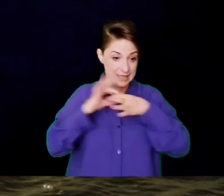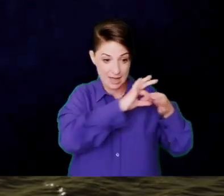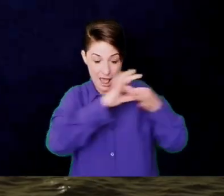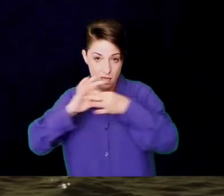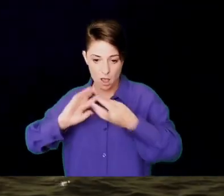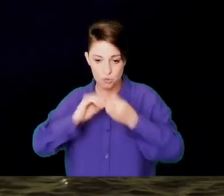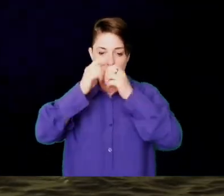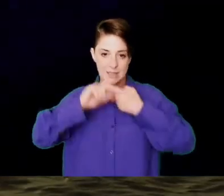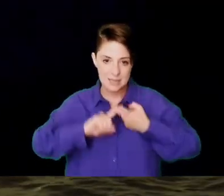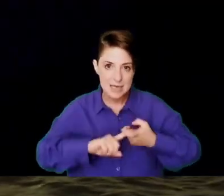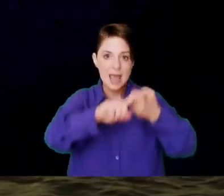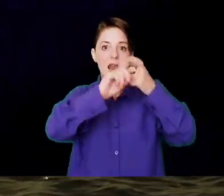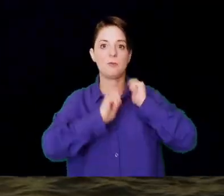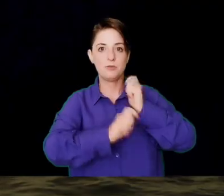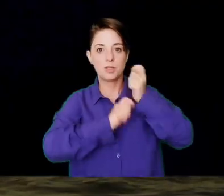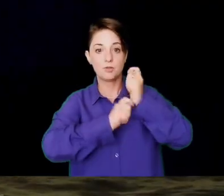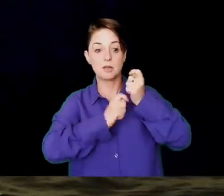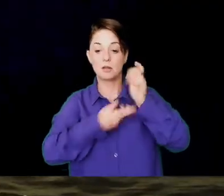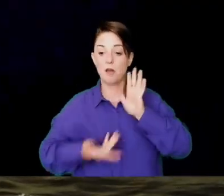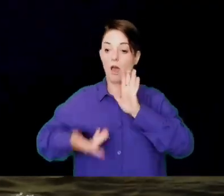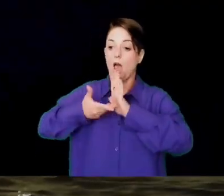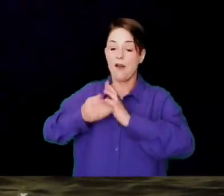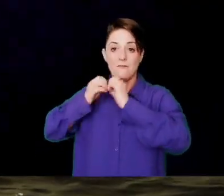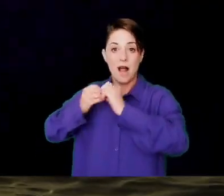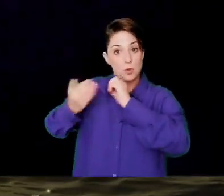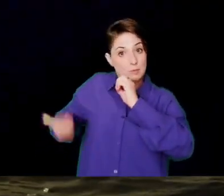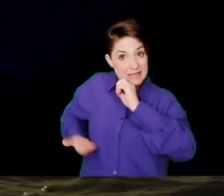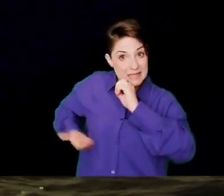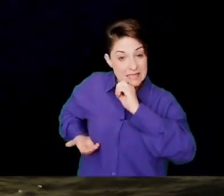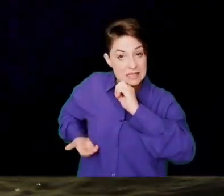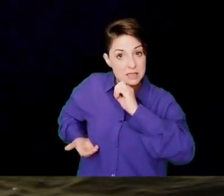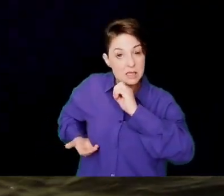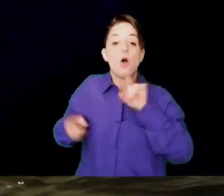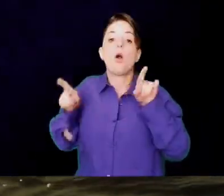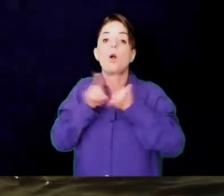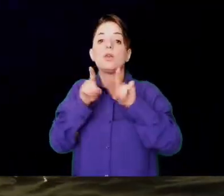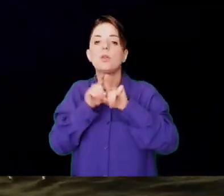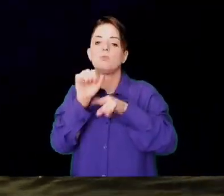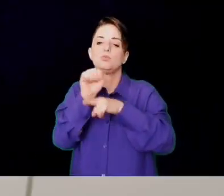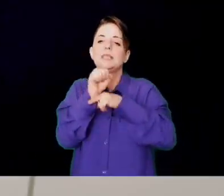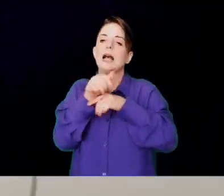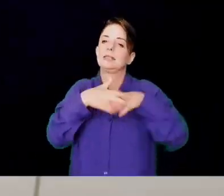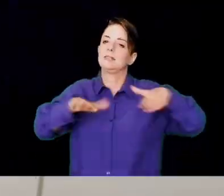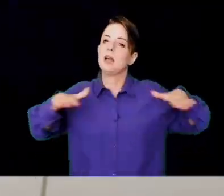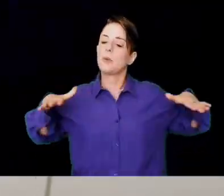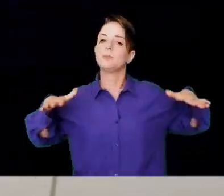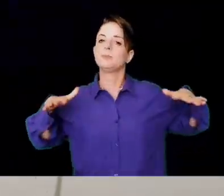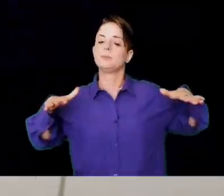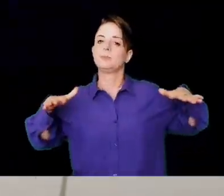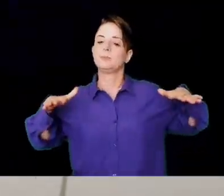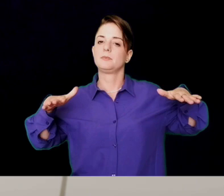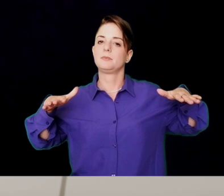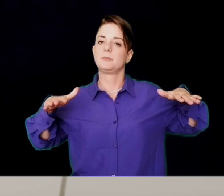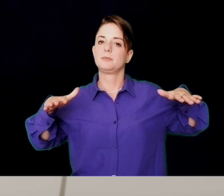together to create a sustainable fishery that adds value to local businesses, but also protects the marine